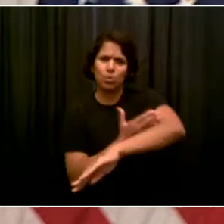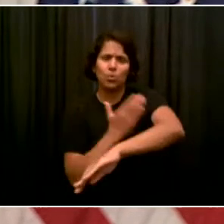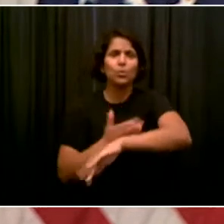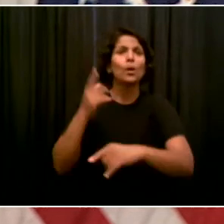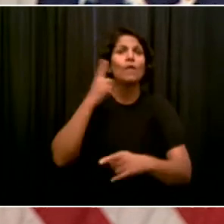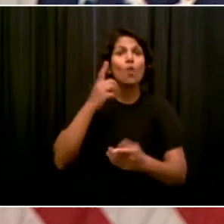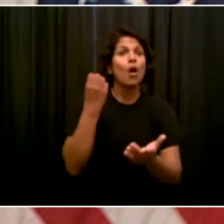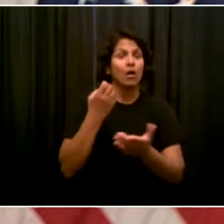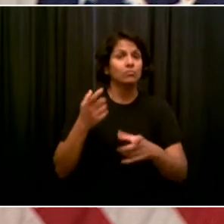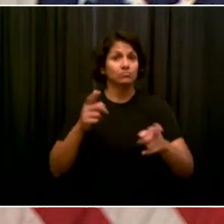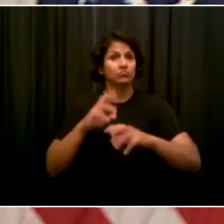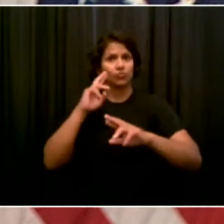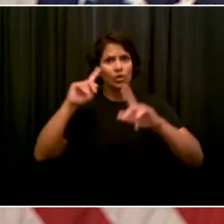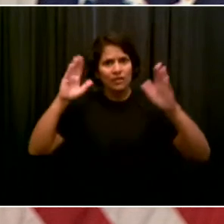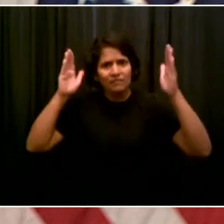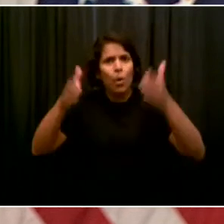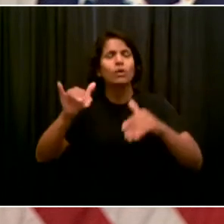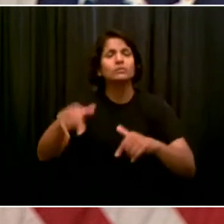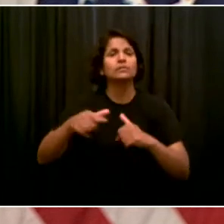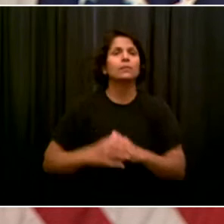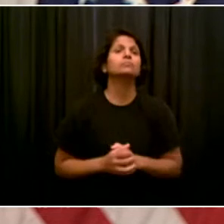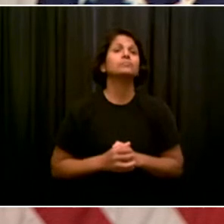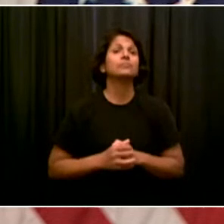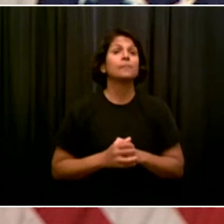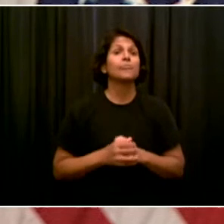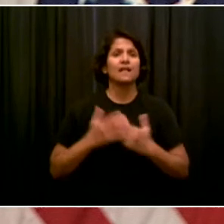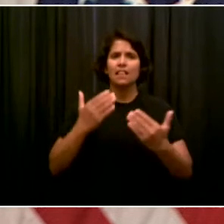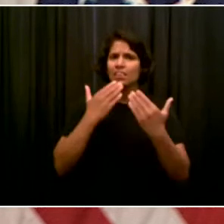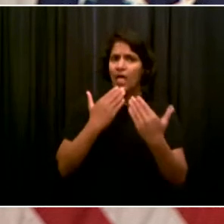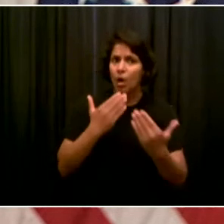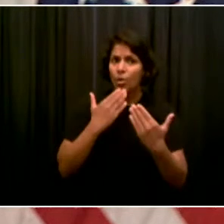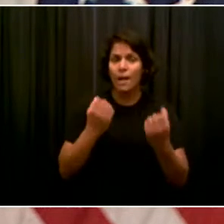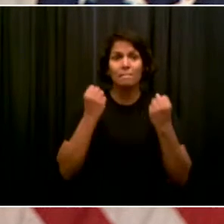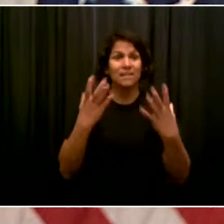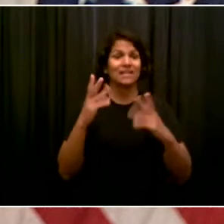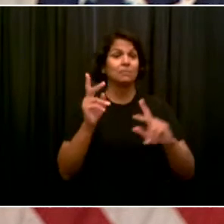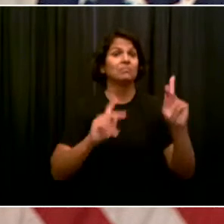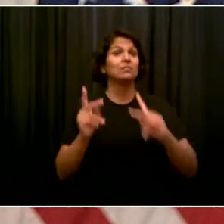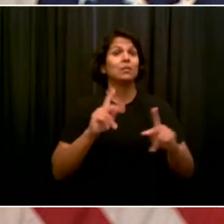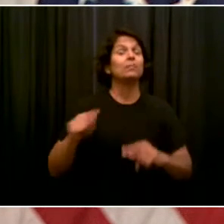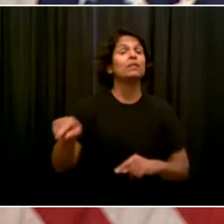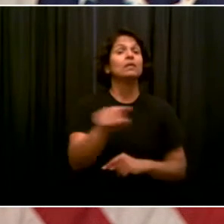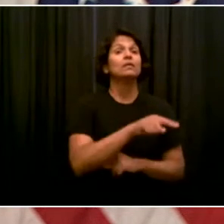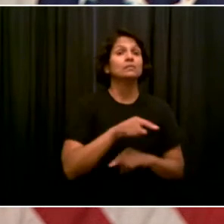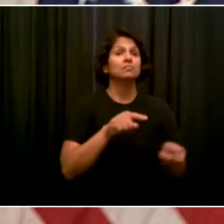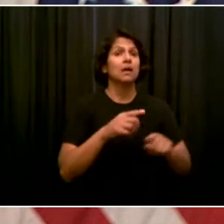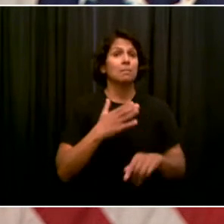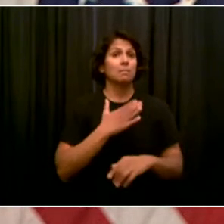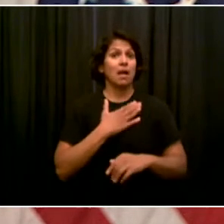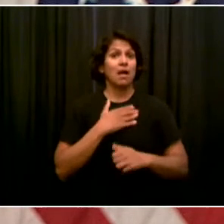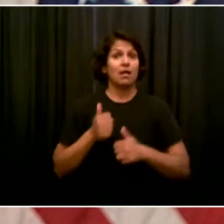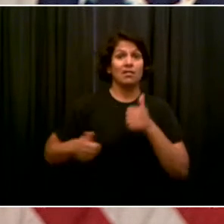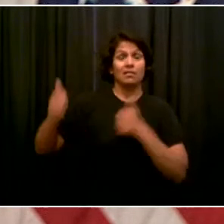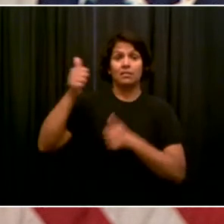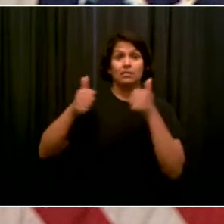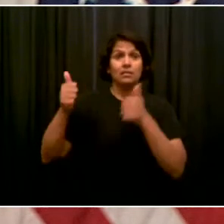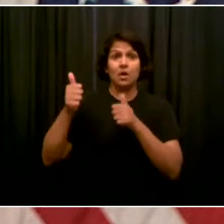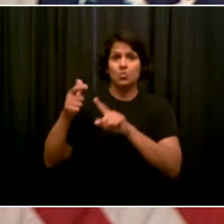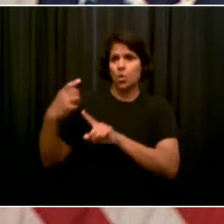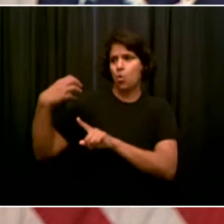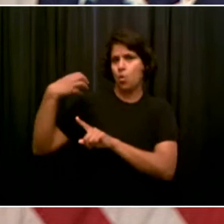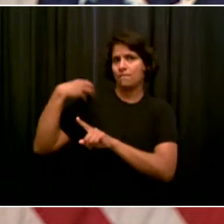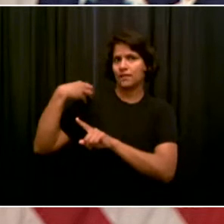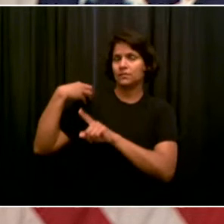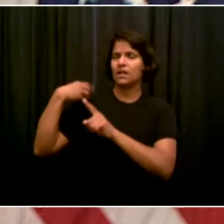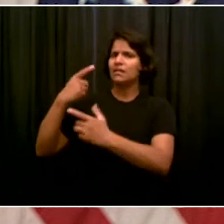quick thank yous. First, Jeannie Kim, my Chief Strategic Officer, who shepherded all of this through the DOT. There's no way we'd be in a position to make this